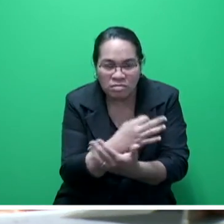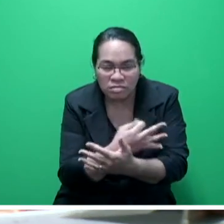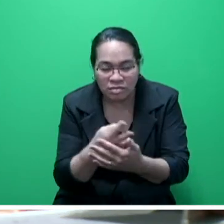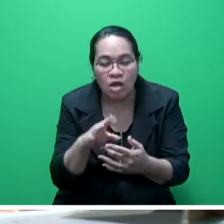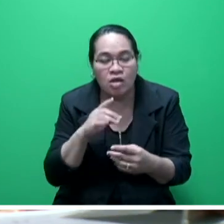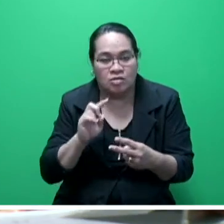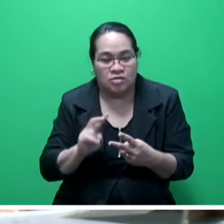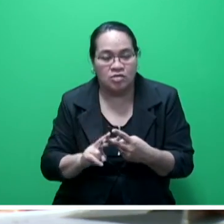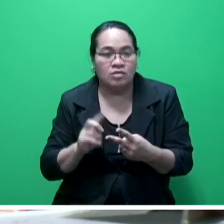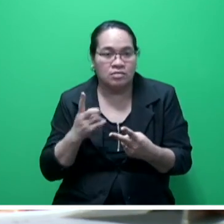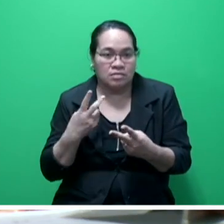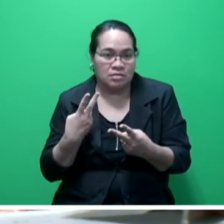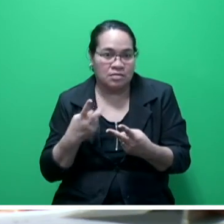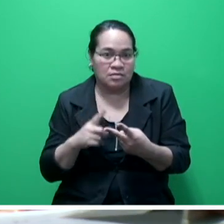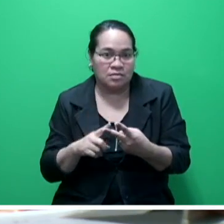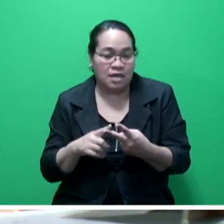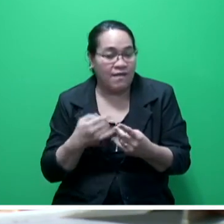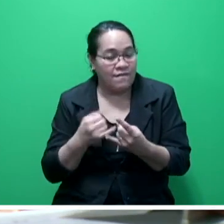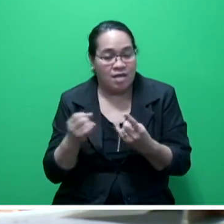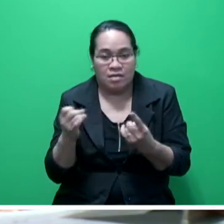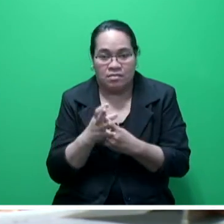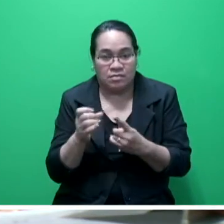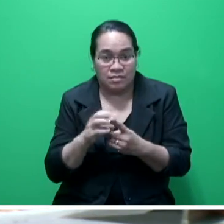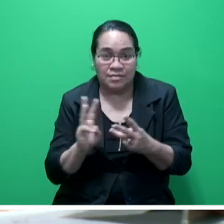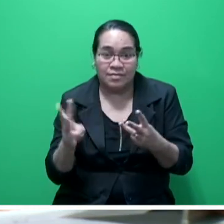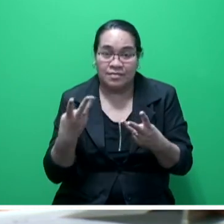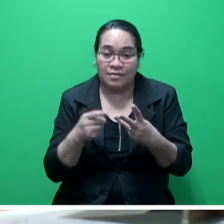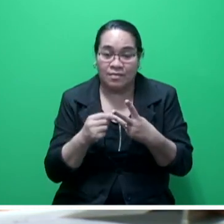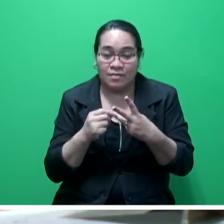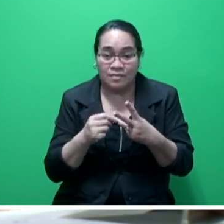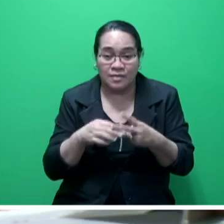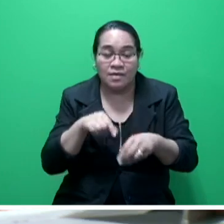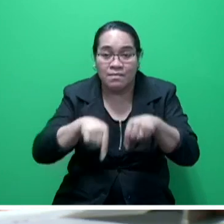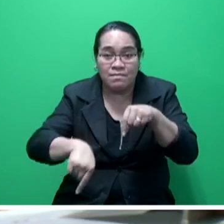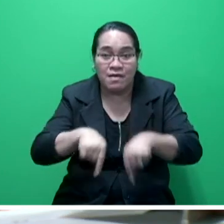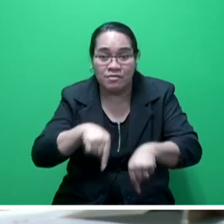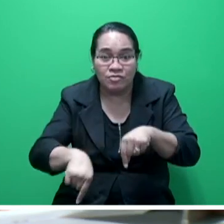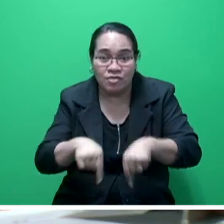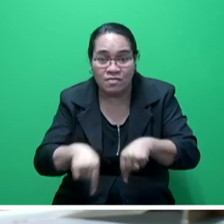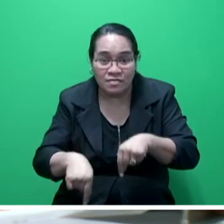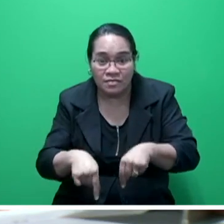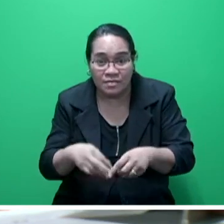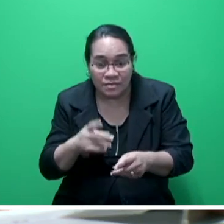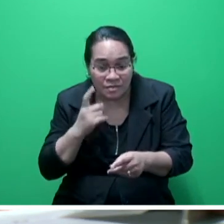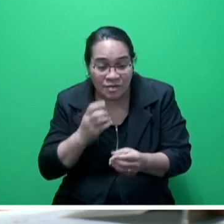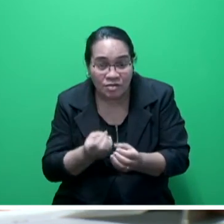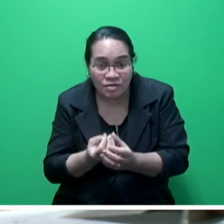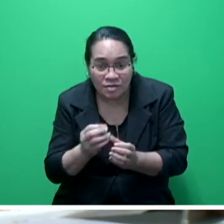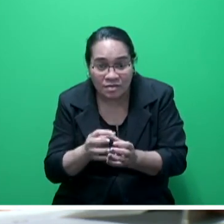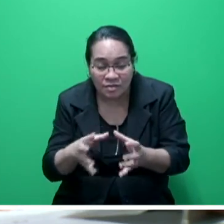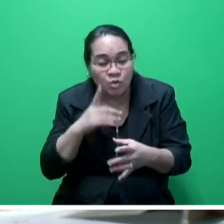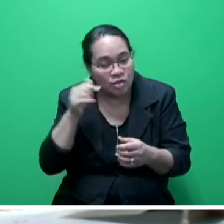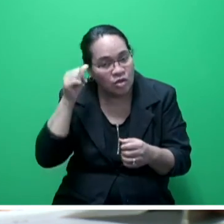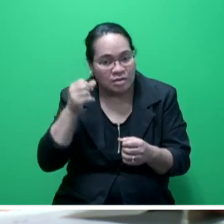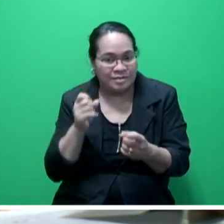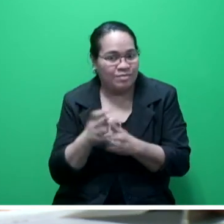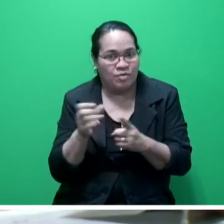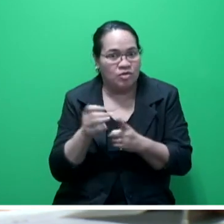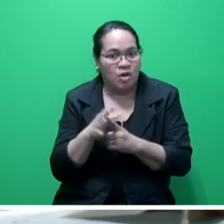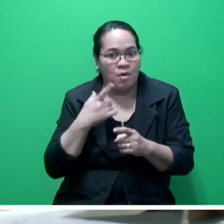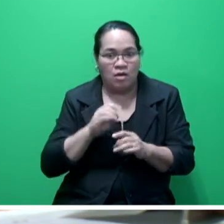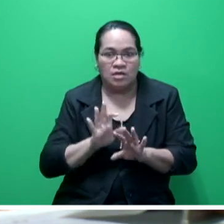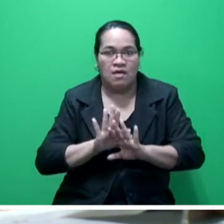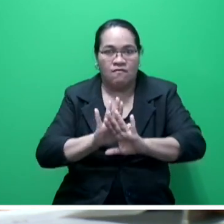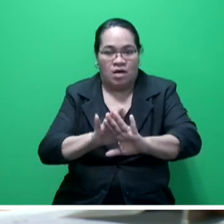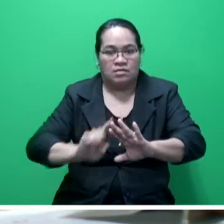executing, and so very important. The third one, the mangrove one, Mr. Speaker, we all know the importance of mangrove, first line of defense